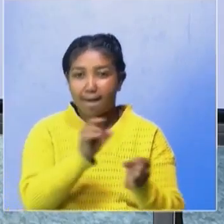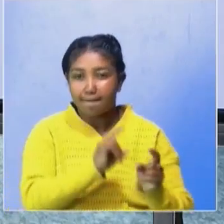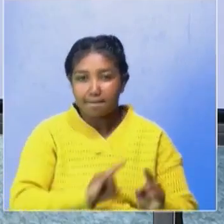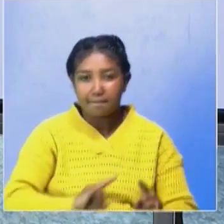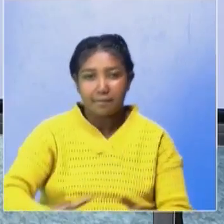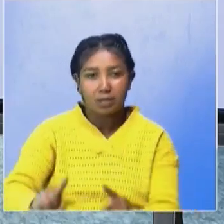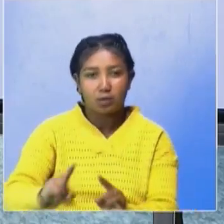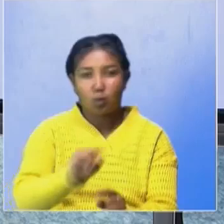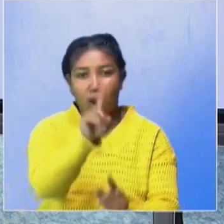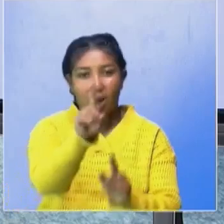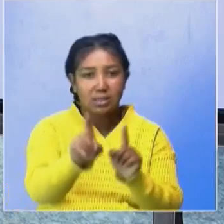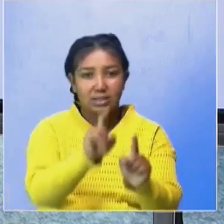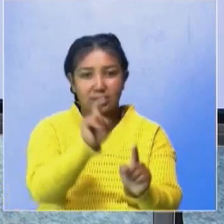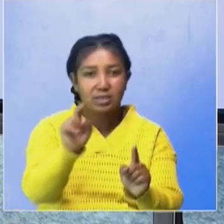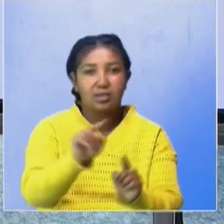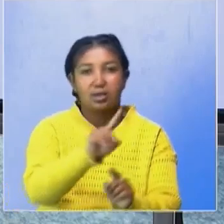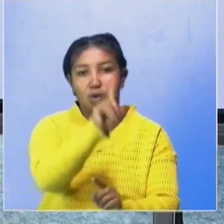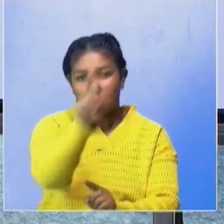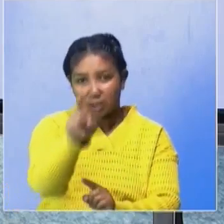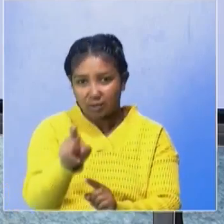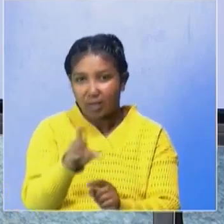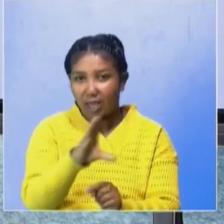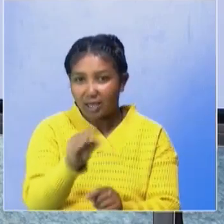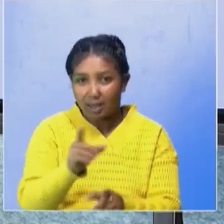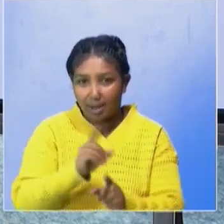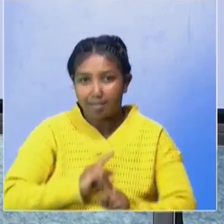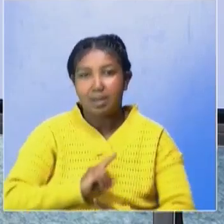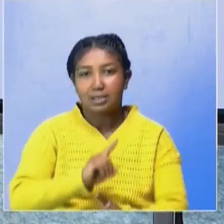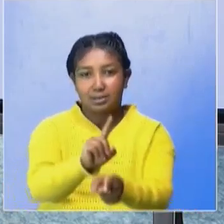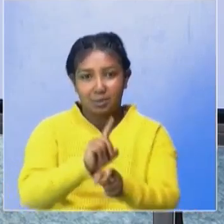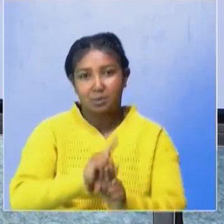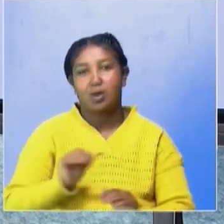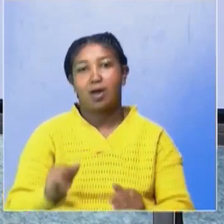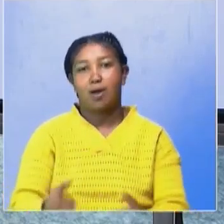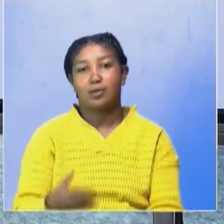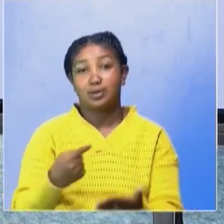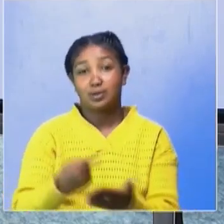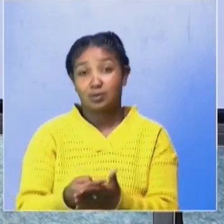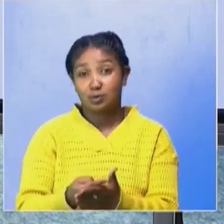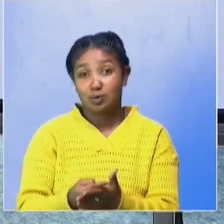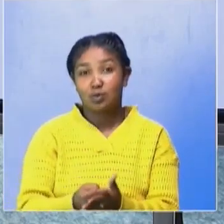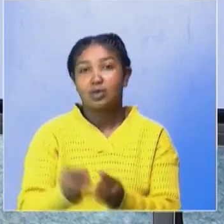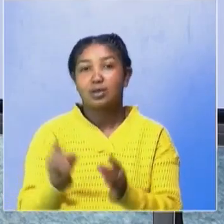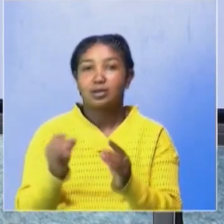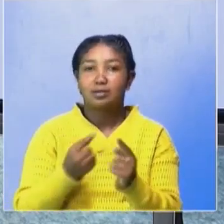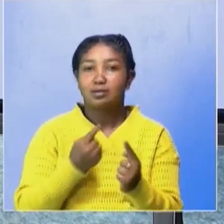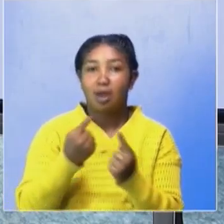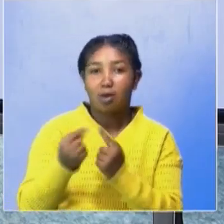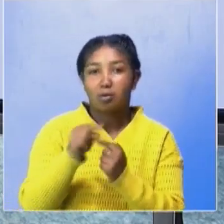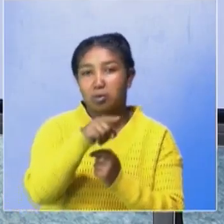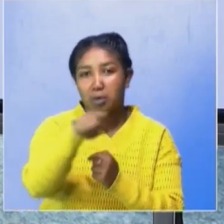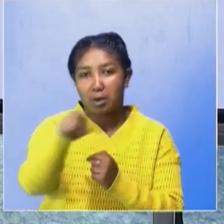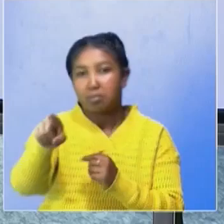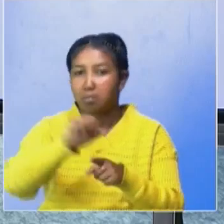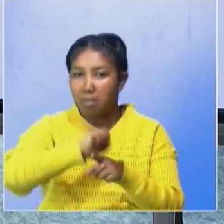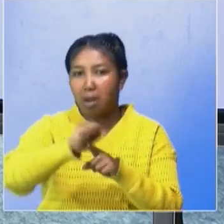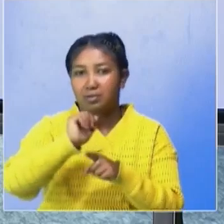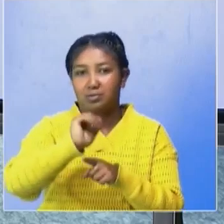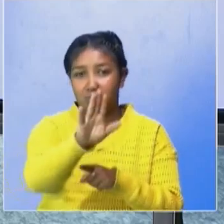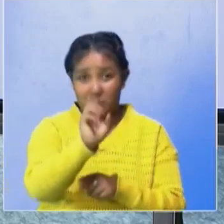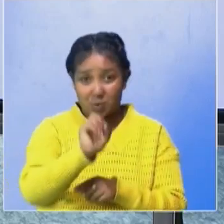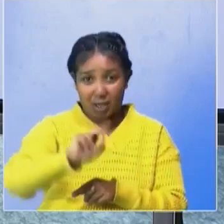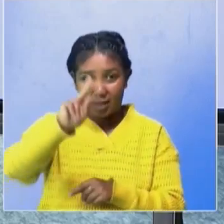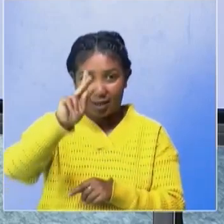you can ask with interrogative questions and answer the questions too. These are also the dialogue that you can what? Practice.